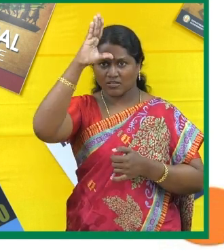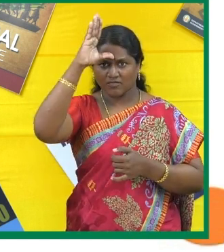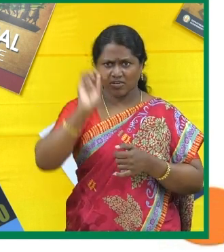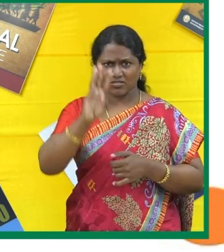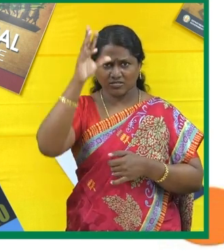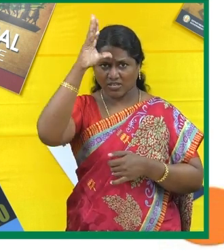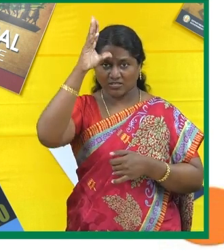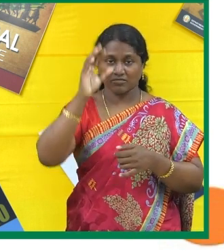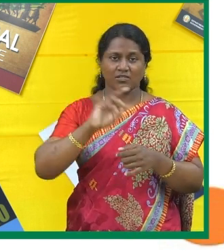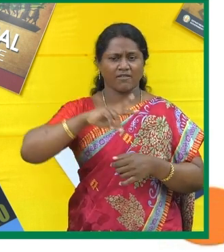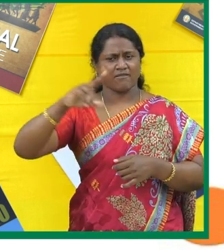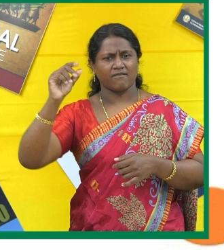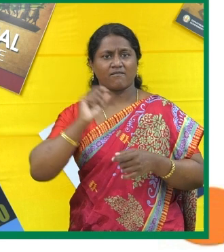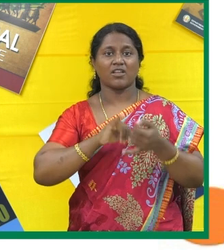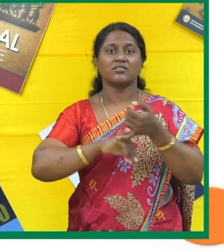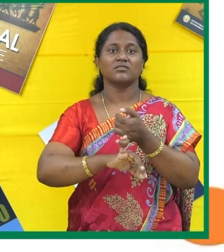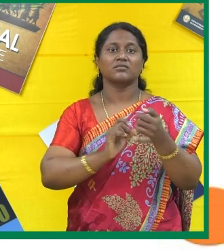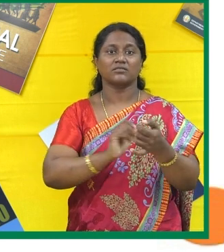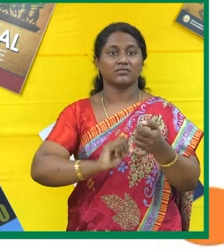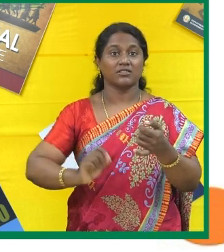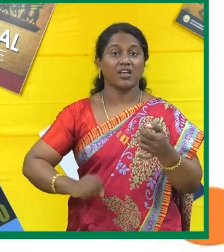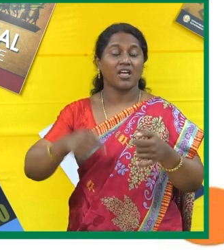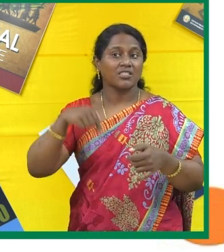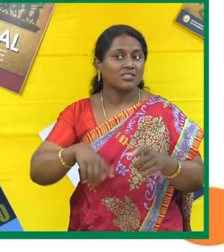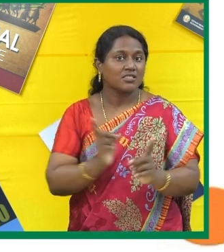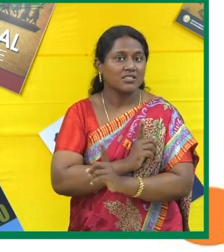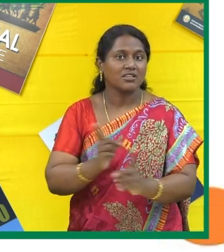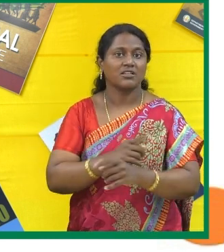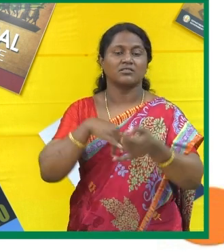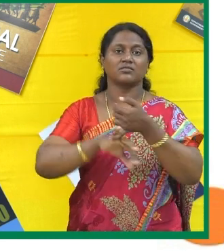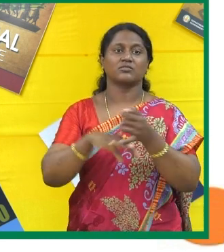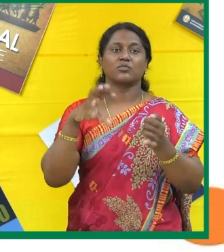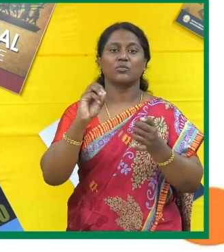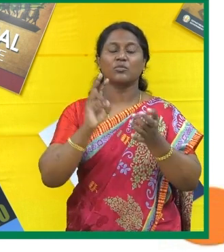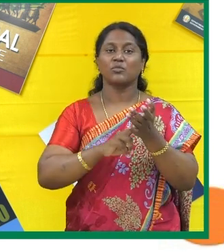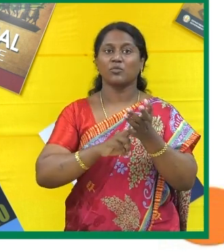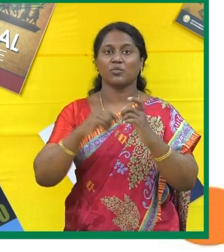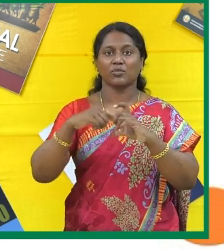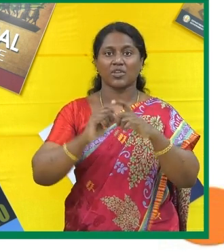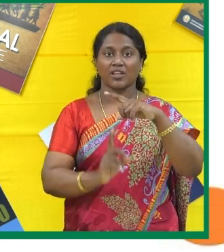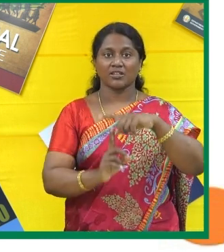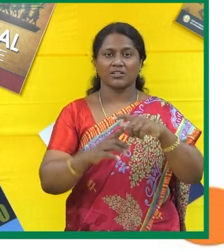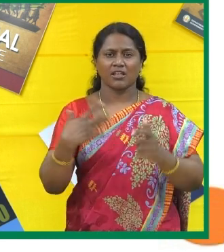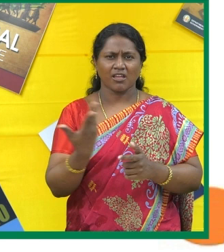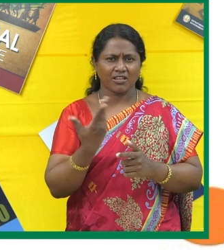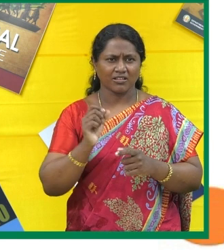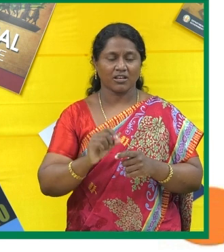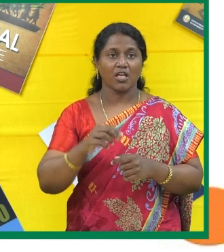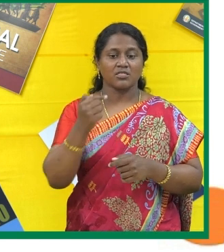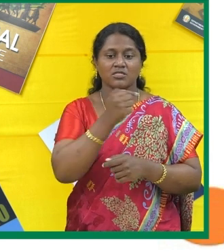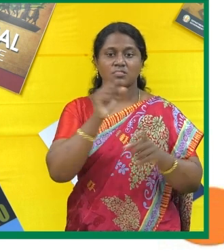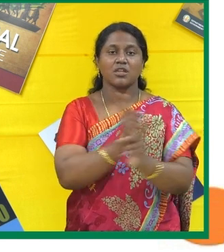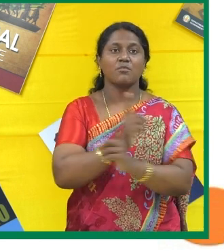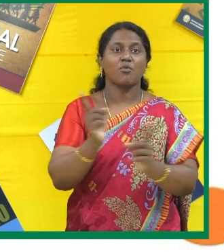lot of sonnets. This poem also a sonnet. What is a sonnet? This poem, Life,